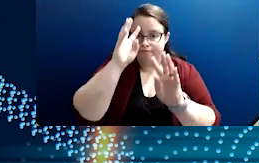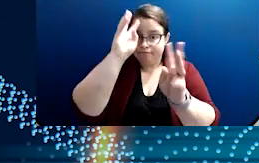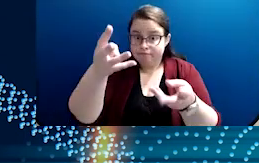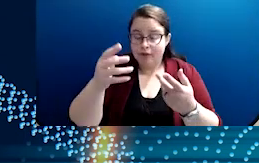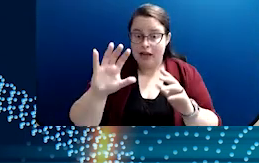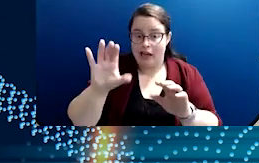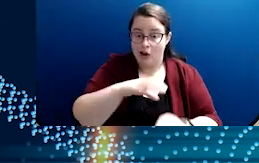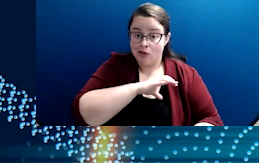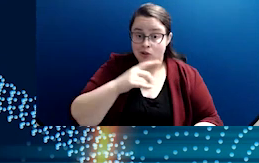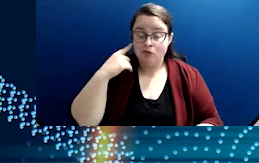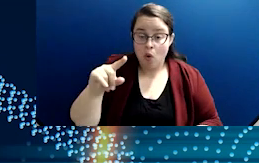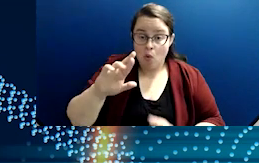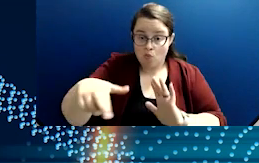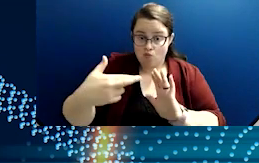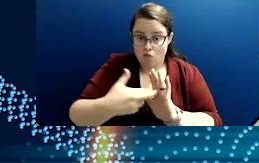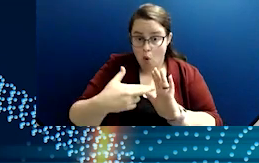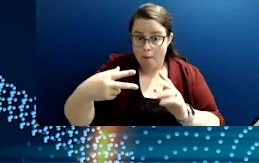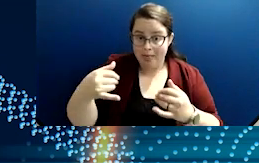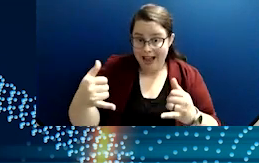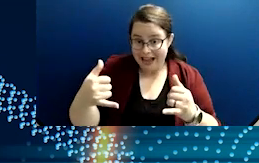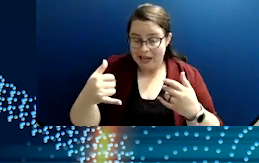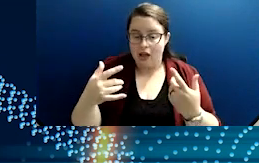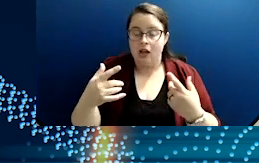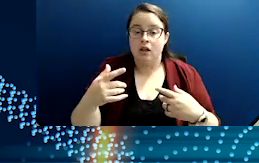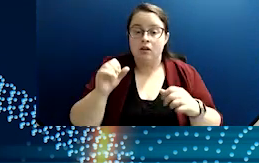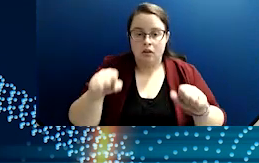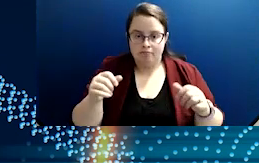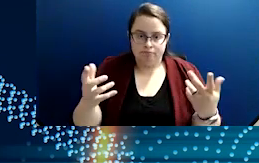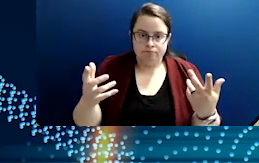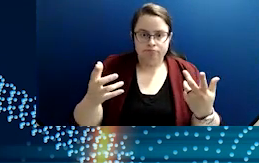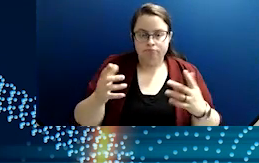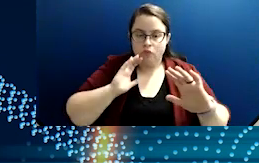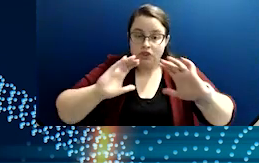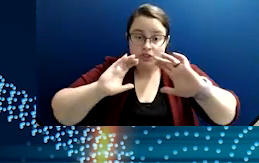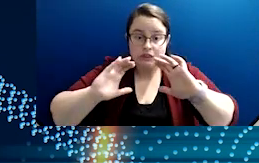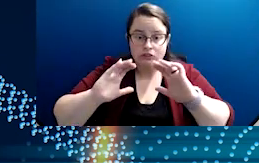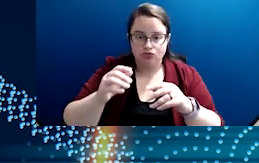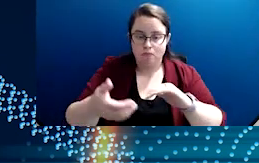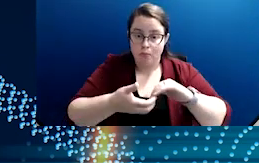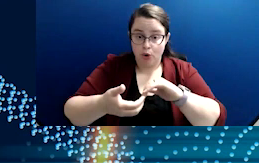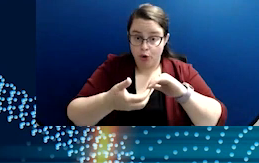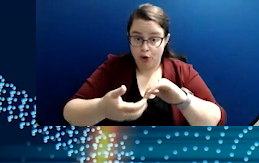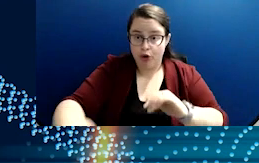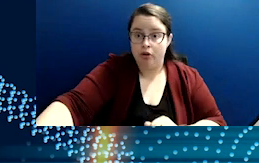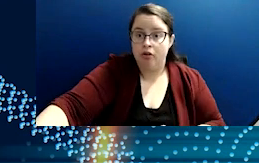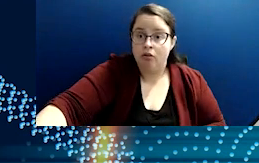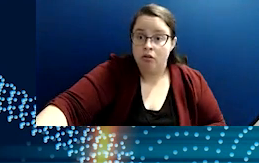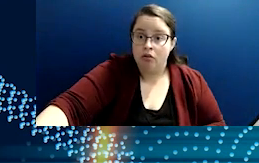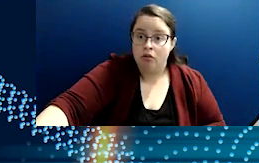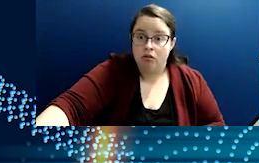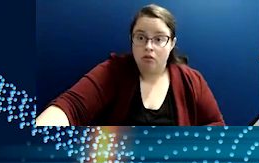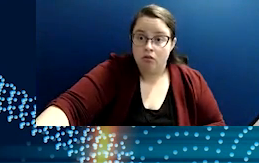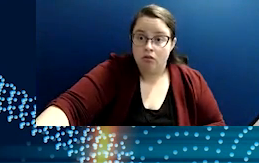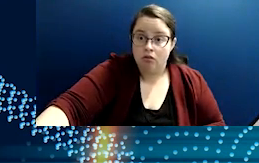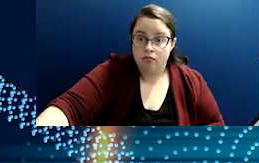and storytelling purposes. It can act as a conversation partner. If you're learning